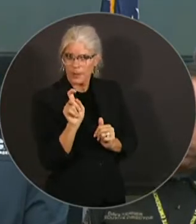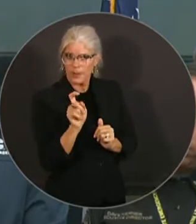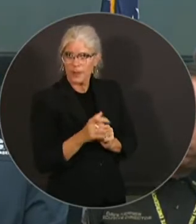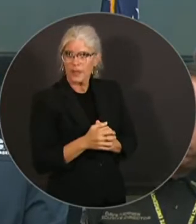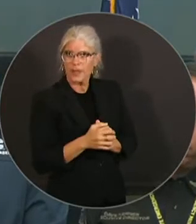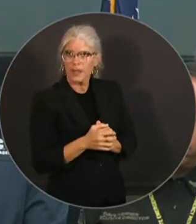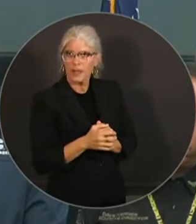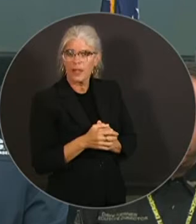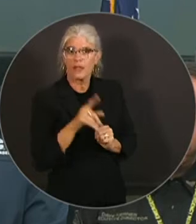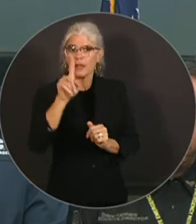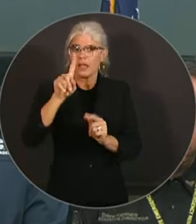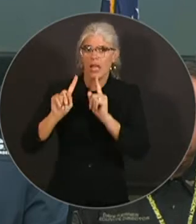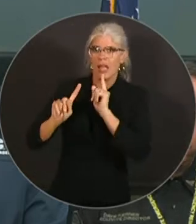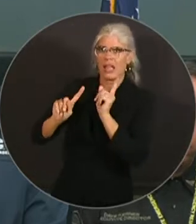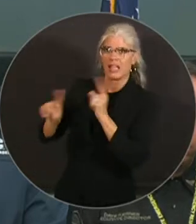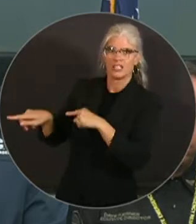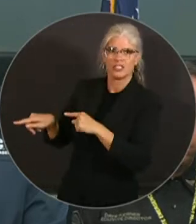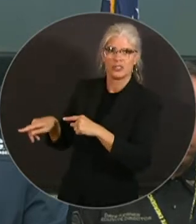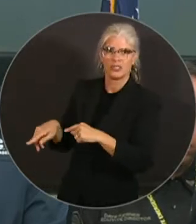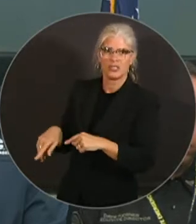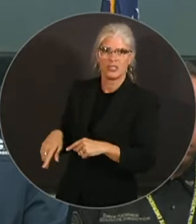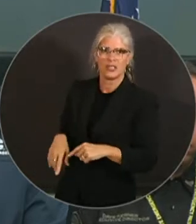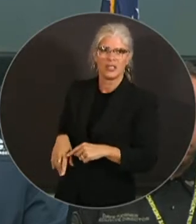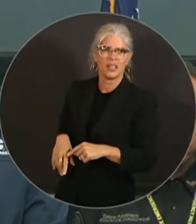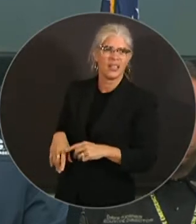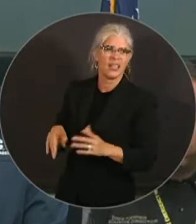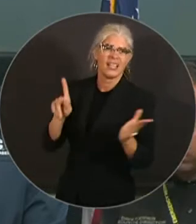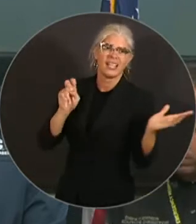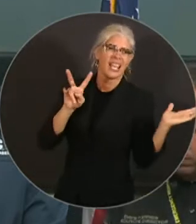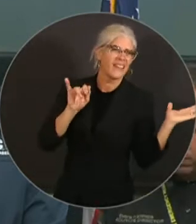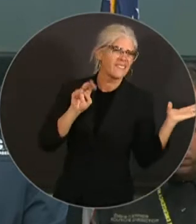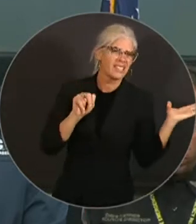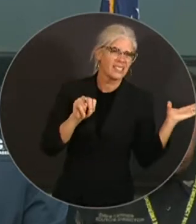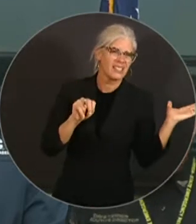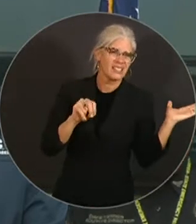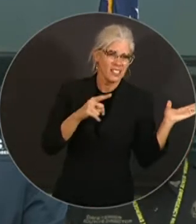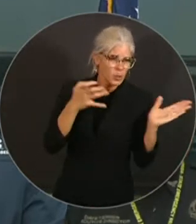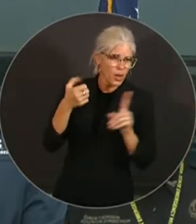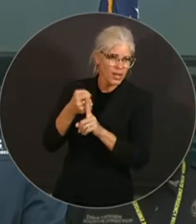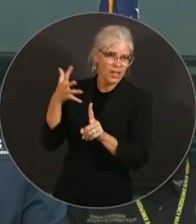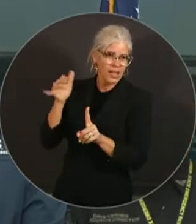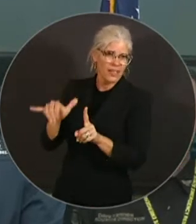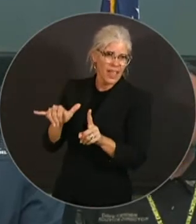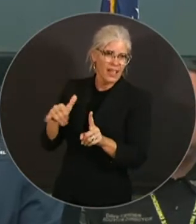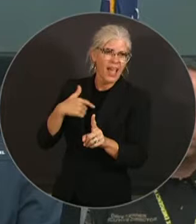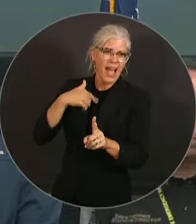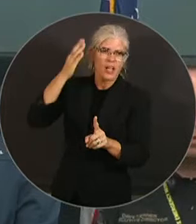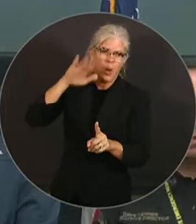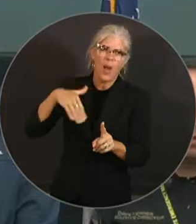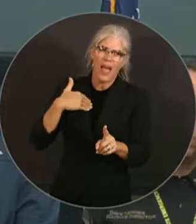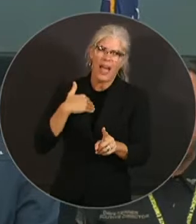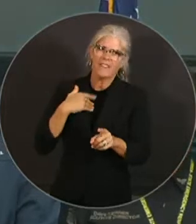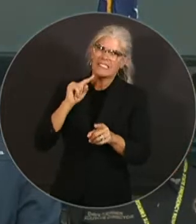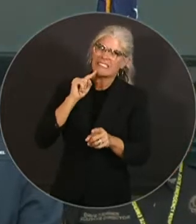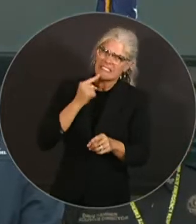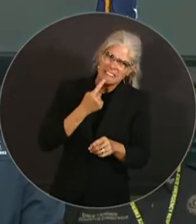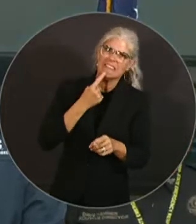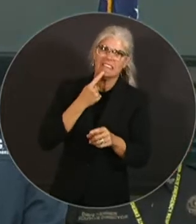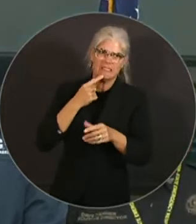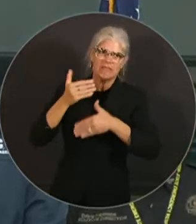evacuations and getting patients. I mean, Kevin, you want to address that specifically, but I know there's a major effort on the healthcare